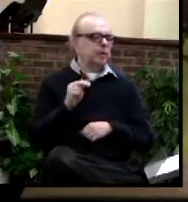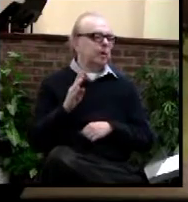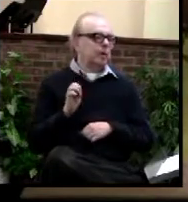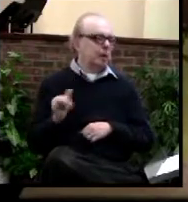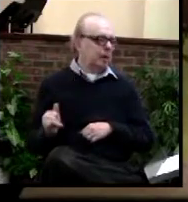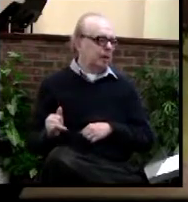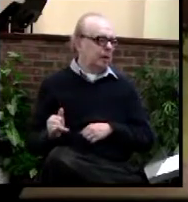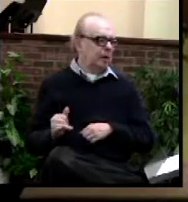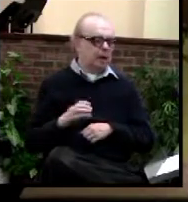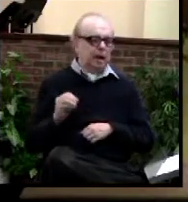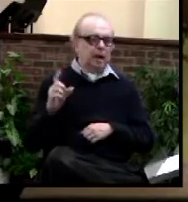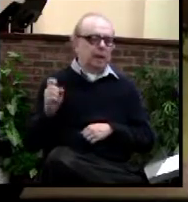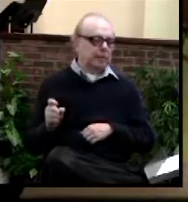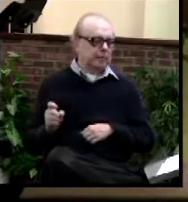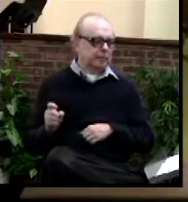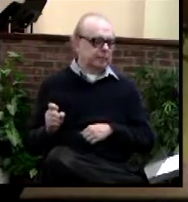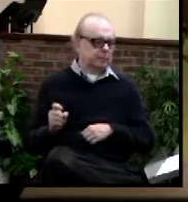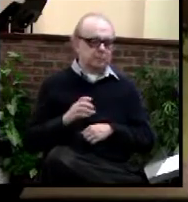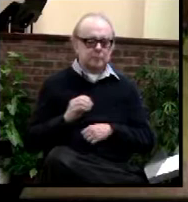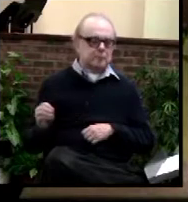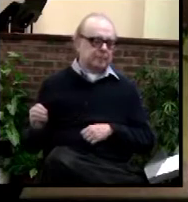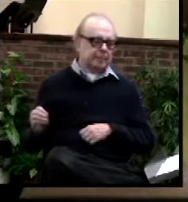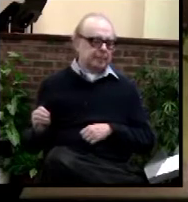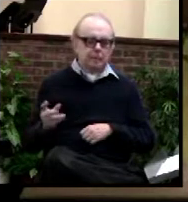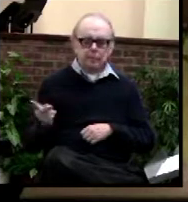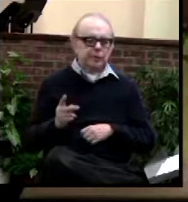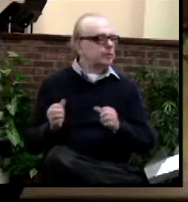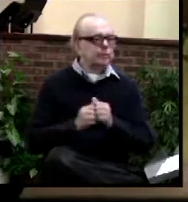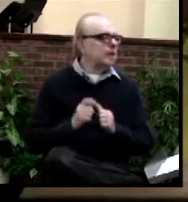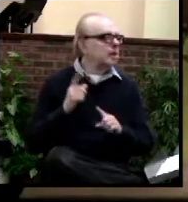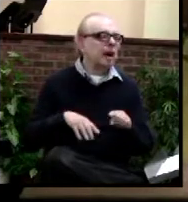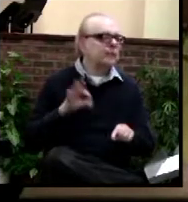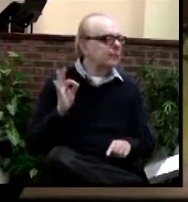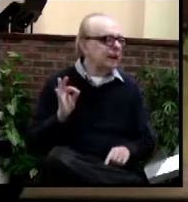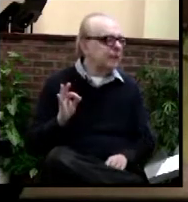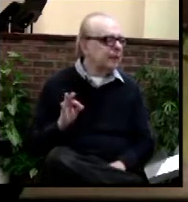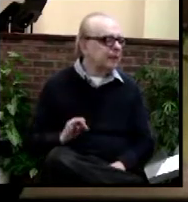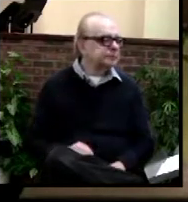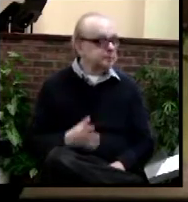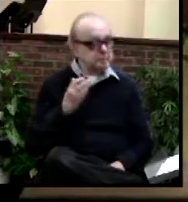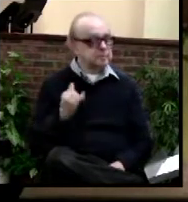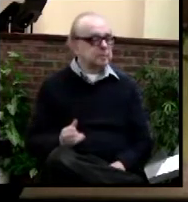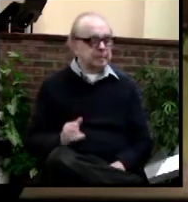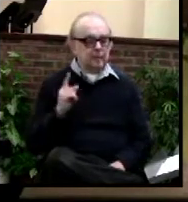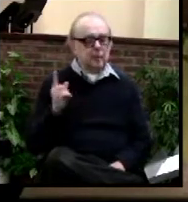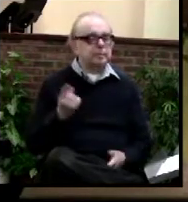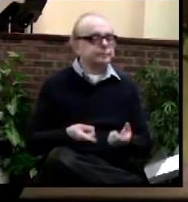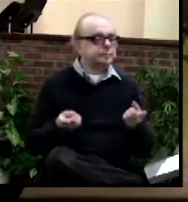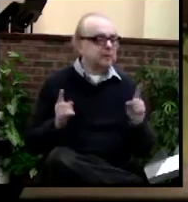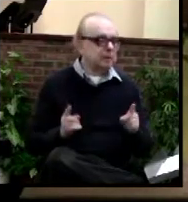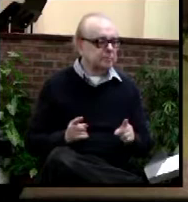an ox and putting the donkey and the ox together. Because what would happen is,